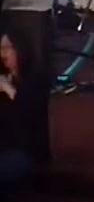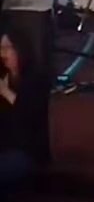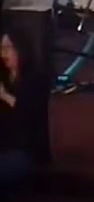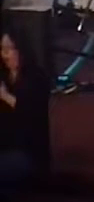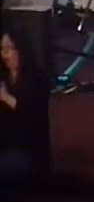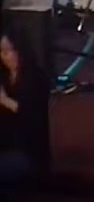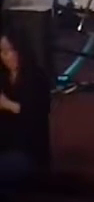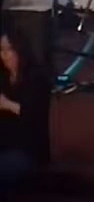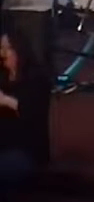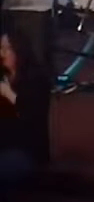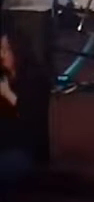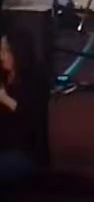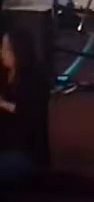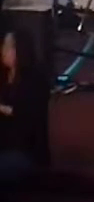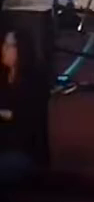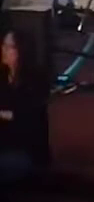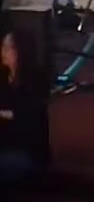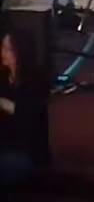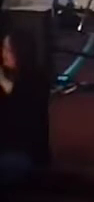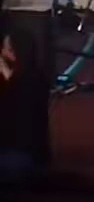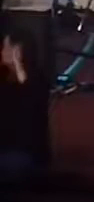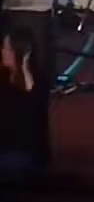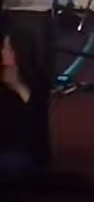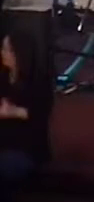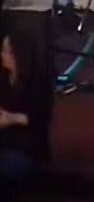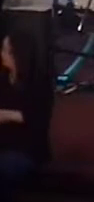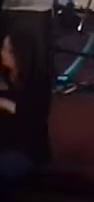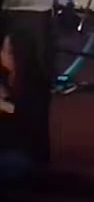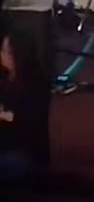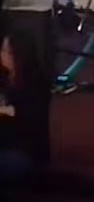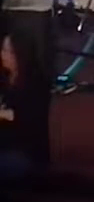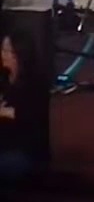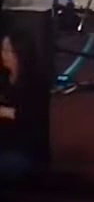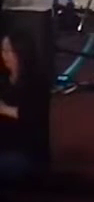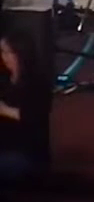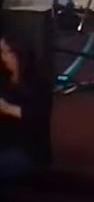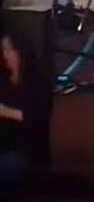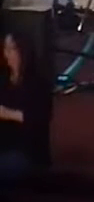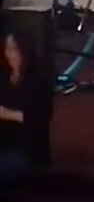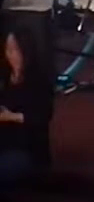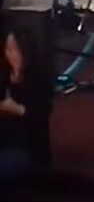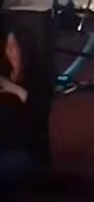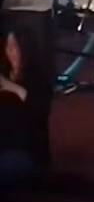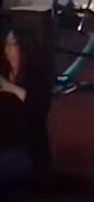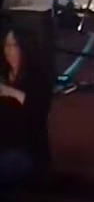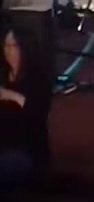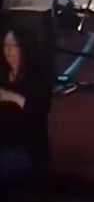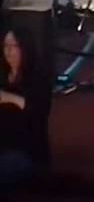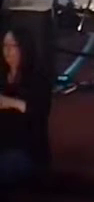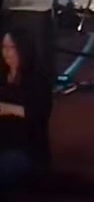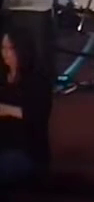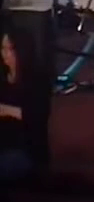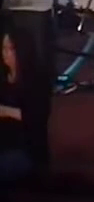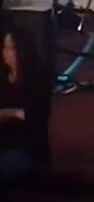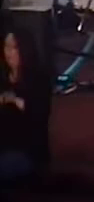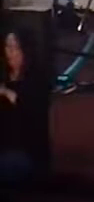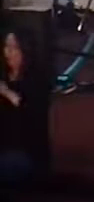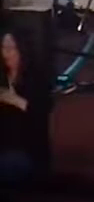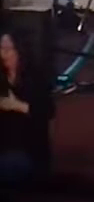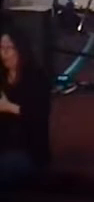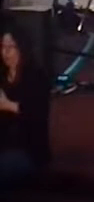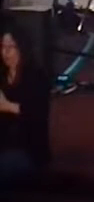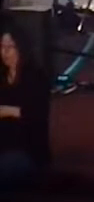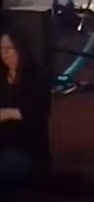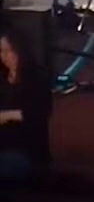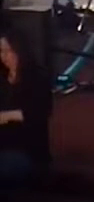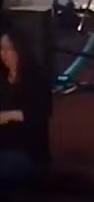can you imagine living under that type of pressure to know if you mess up in a major moral or doctrinal way, you